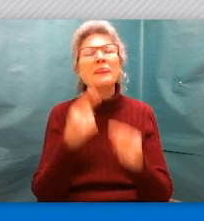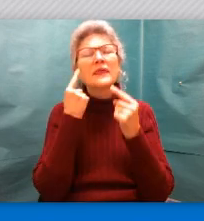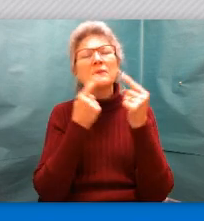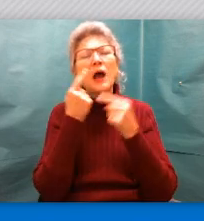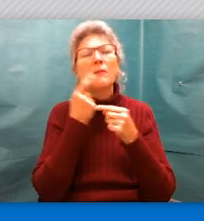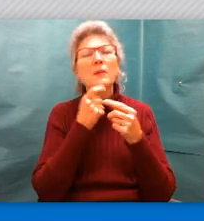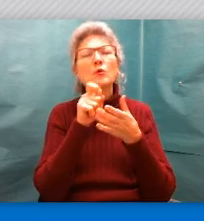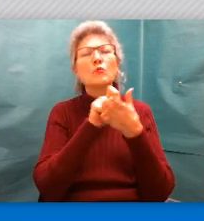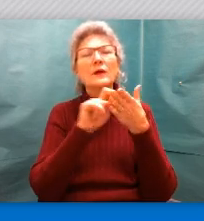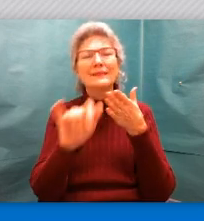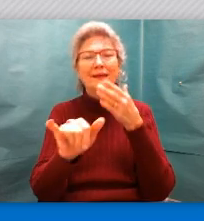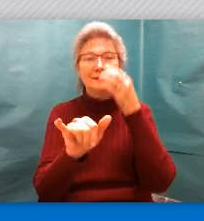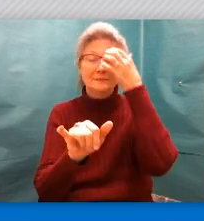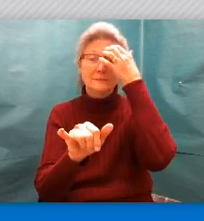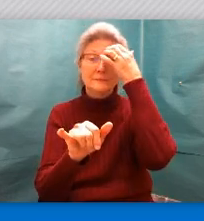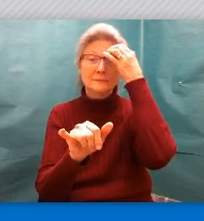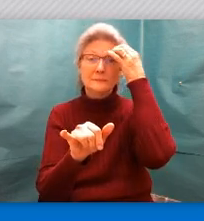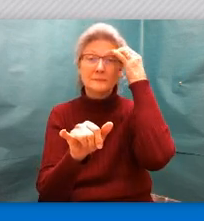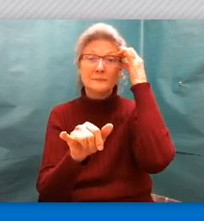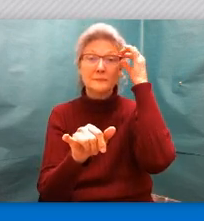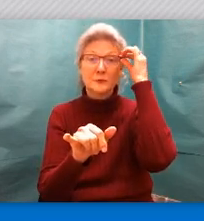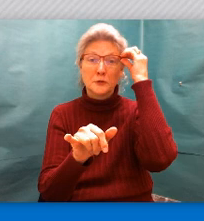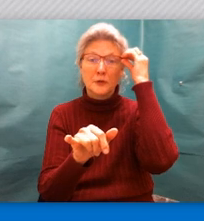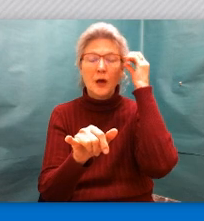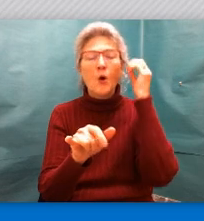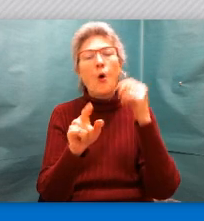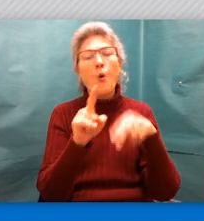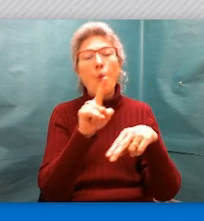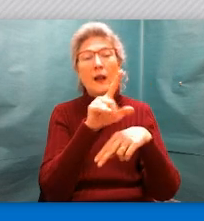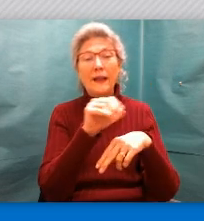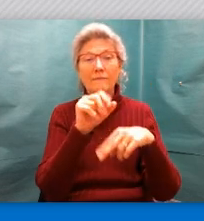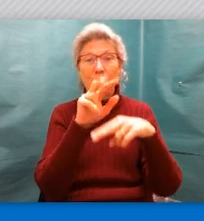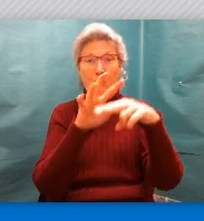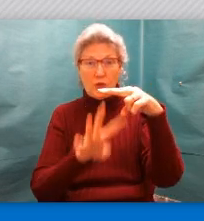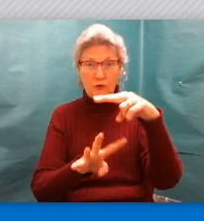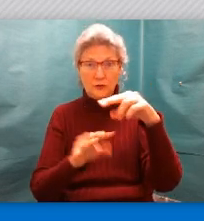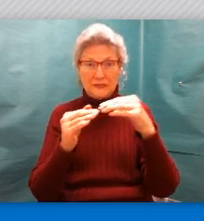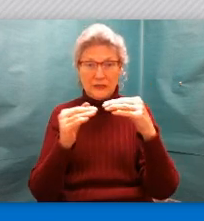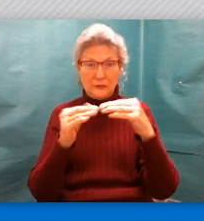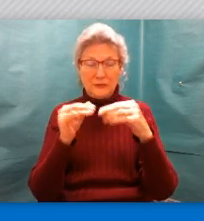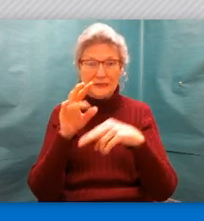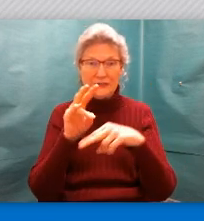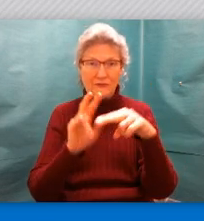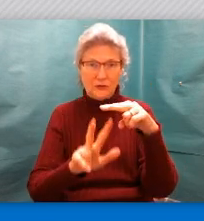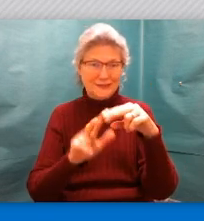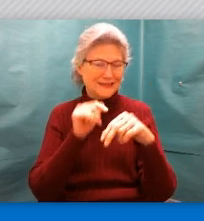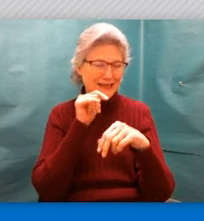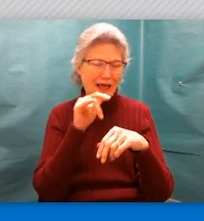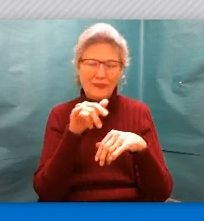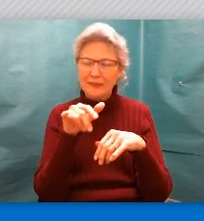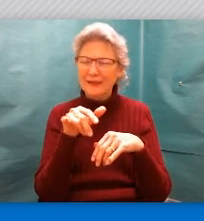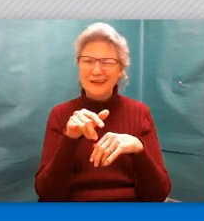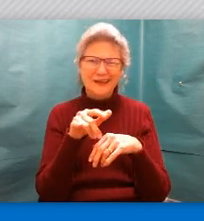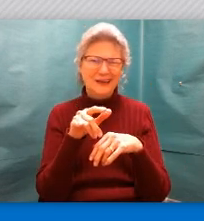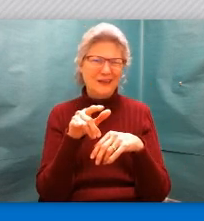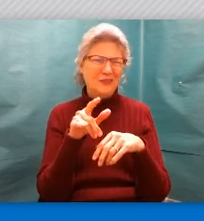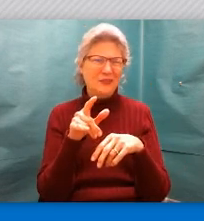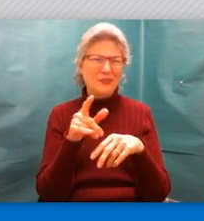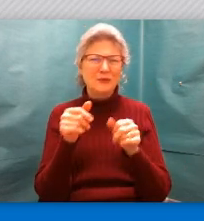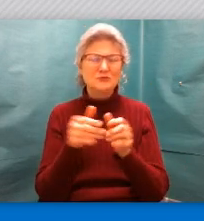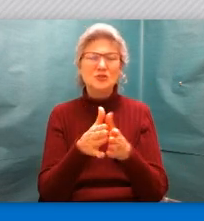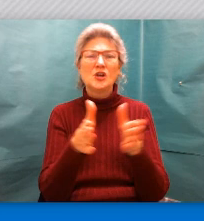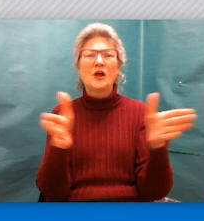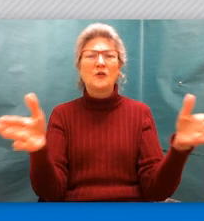going to rewrite this. So although 1 4/3 is equivalent to 7 thirds, it is not the standard form of a mixed